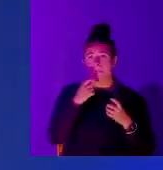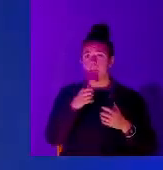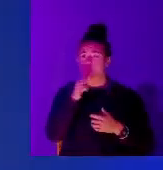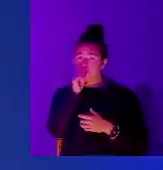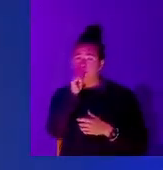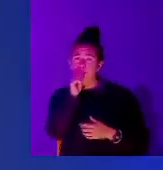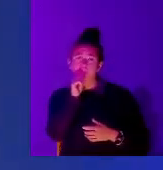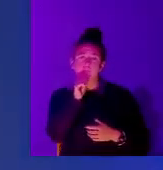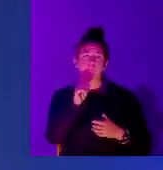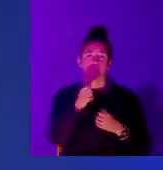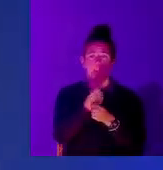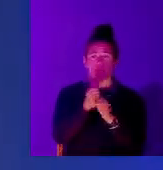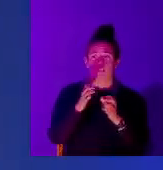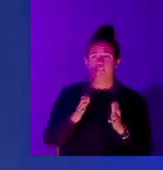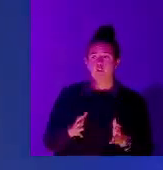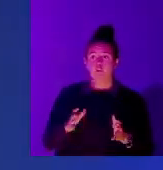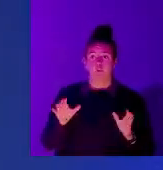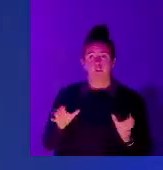the sinner's prayer.